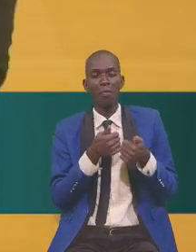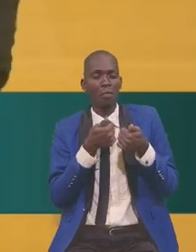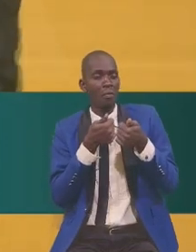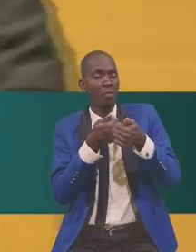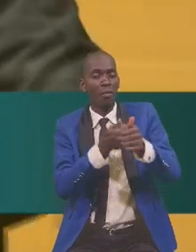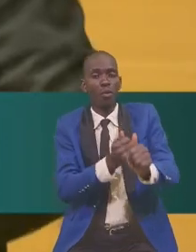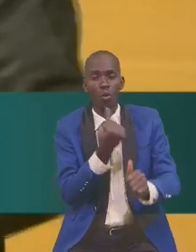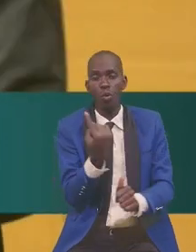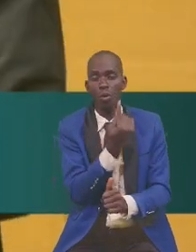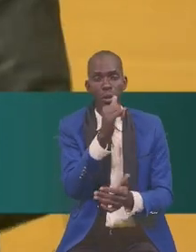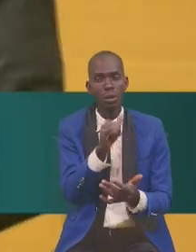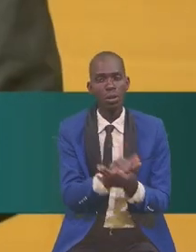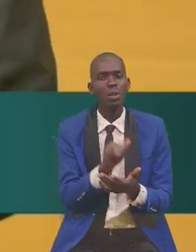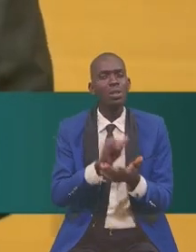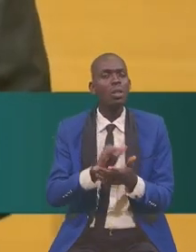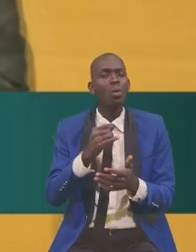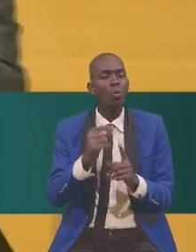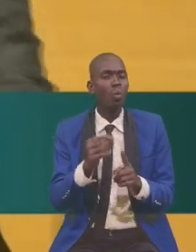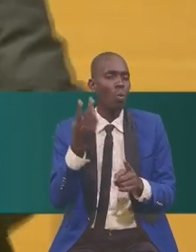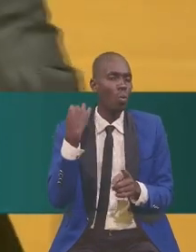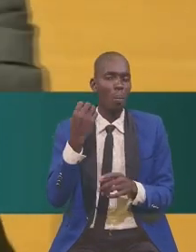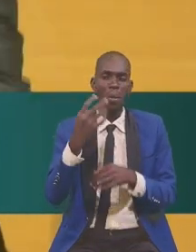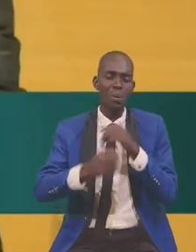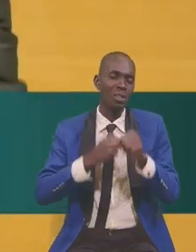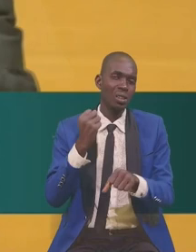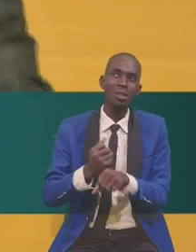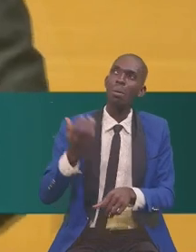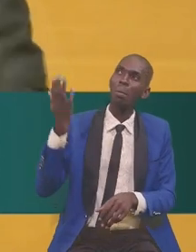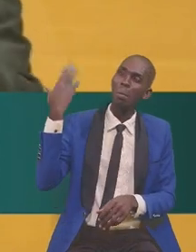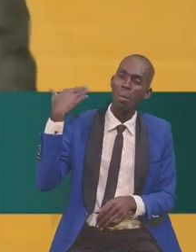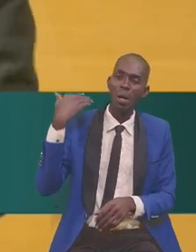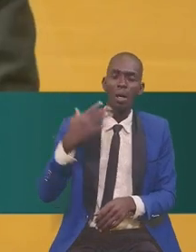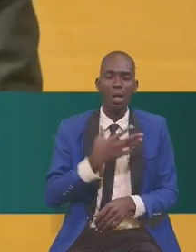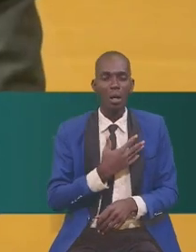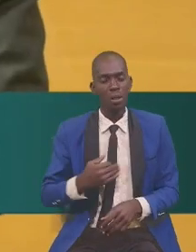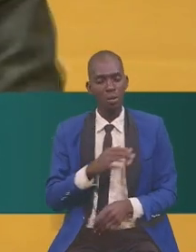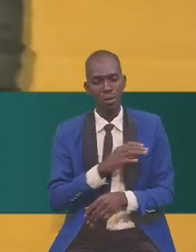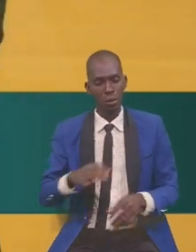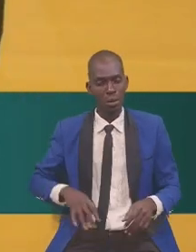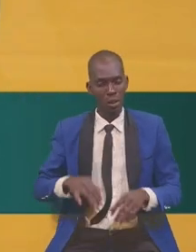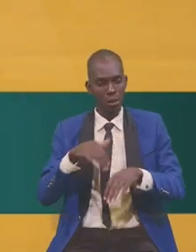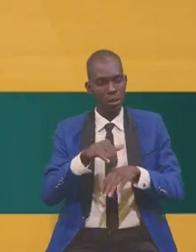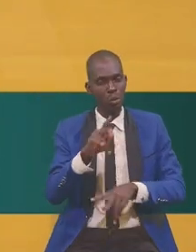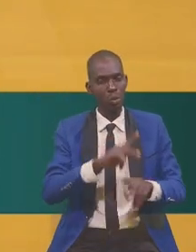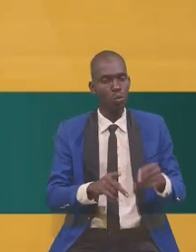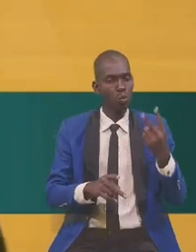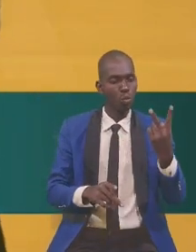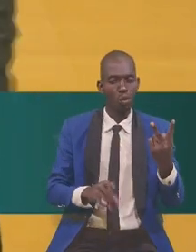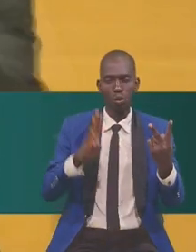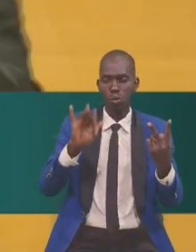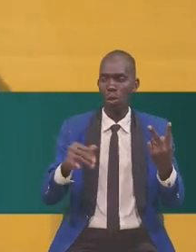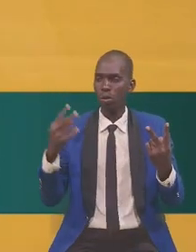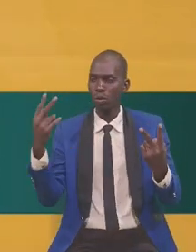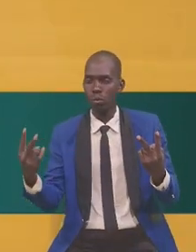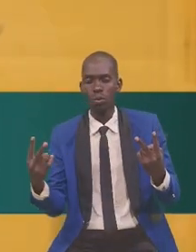ago when he gave us instruction and he sent them two by two. And they want to witness and